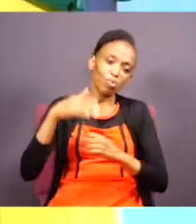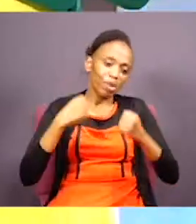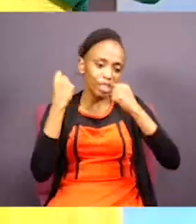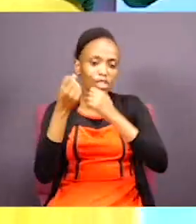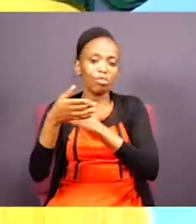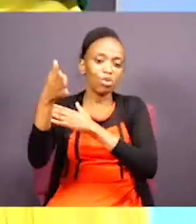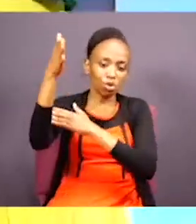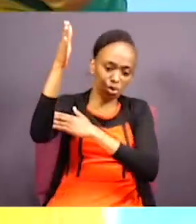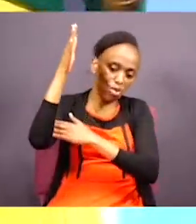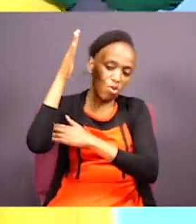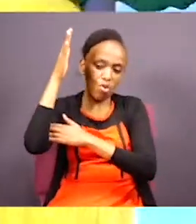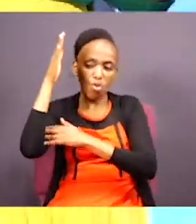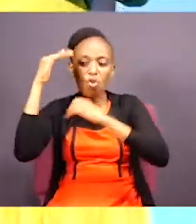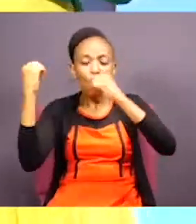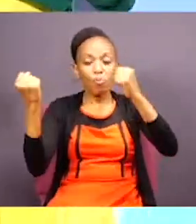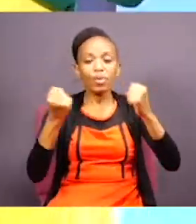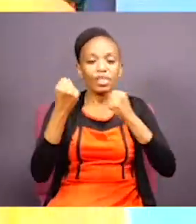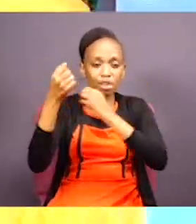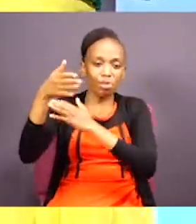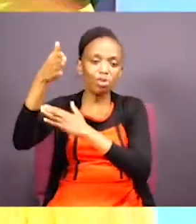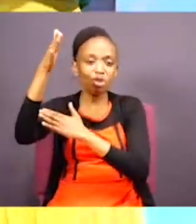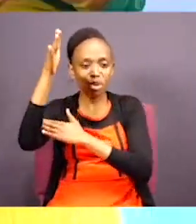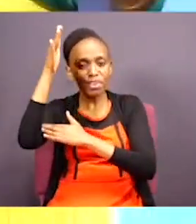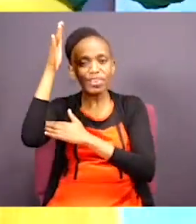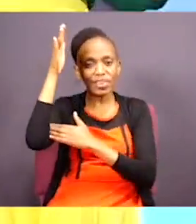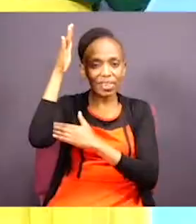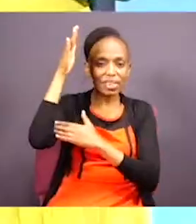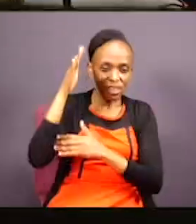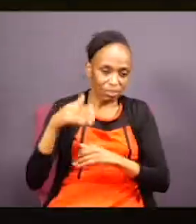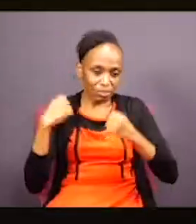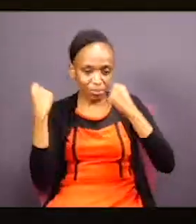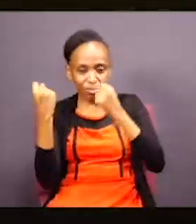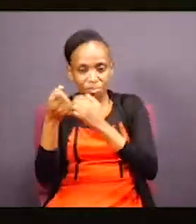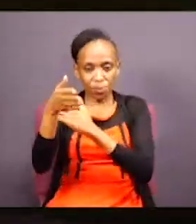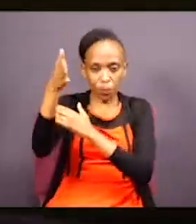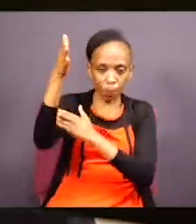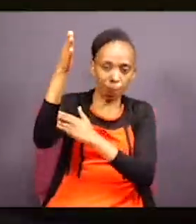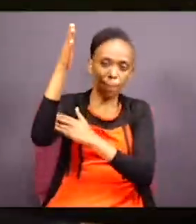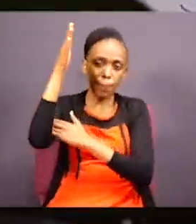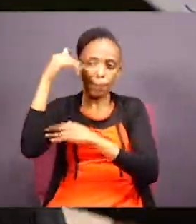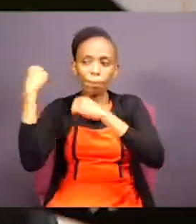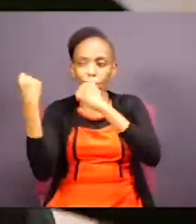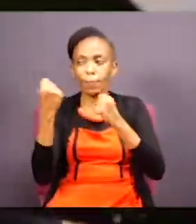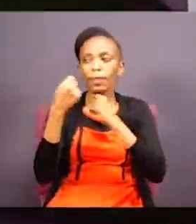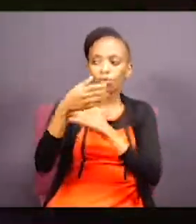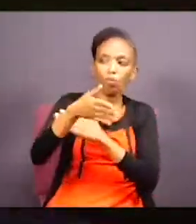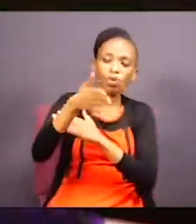anayenijali mimi, Mwenyezi Mungu, Mwenyezi Mungu, Mwenyezi